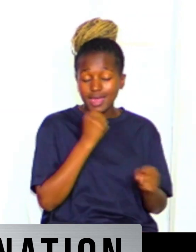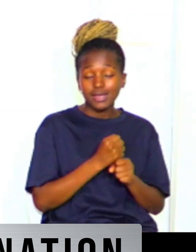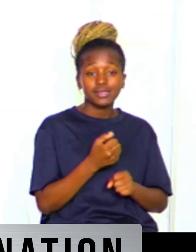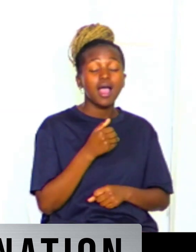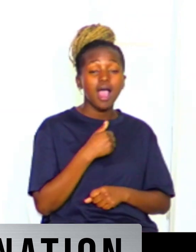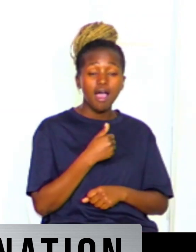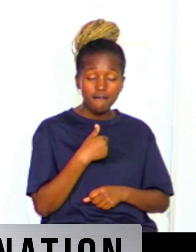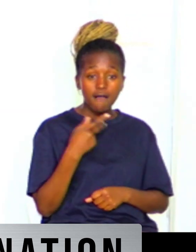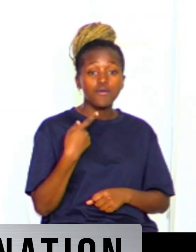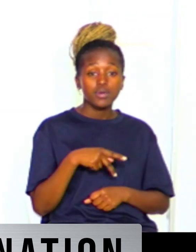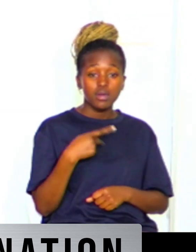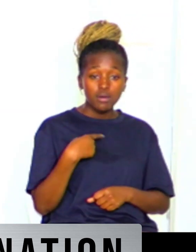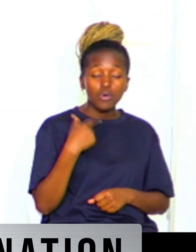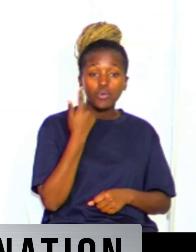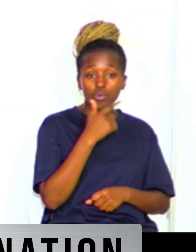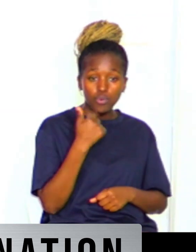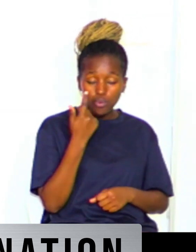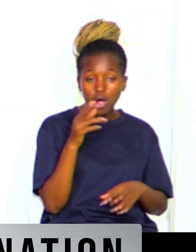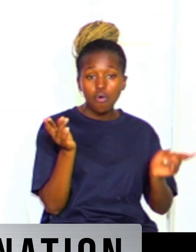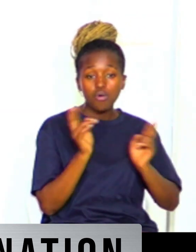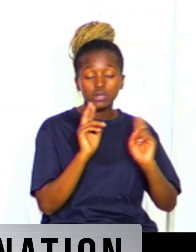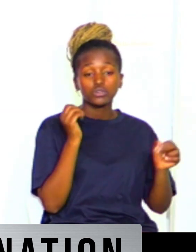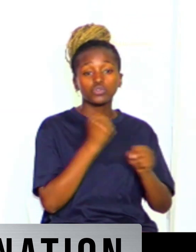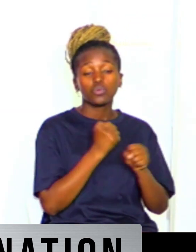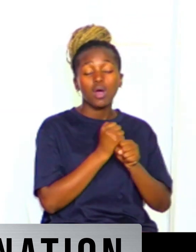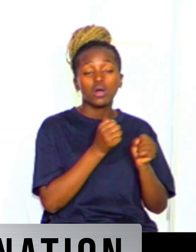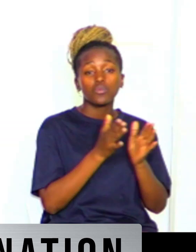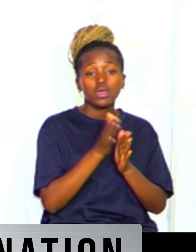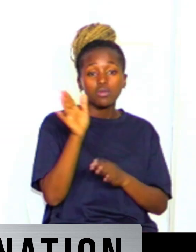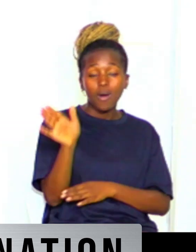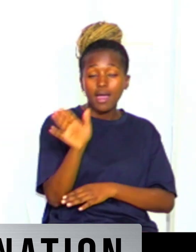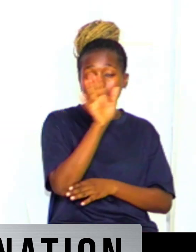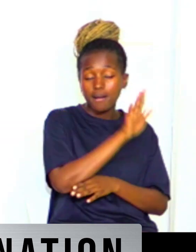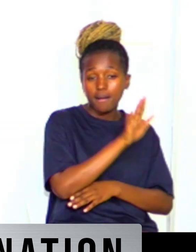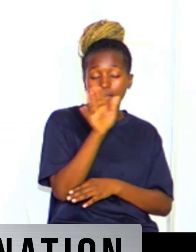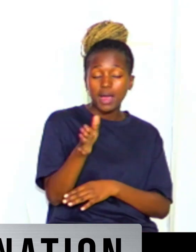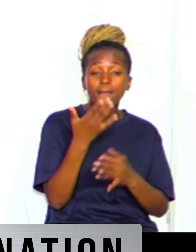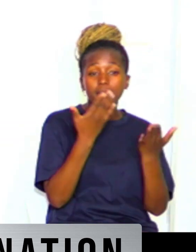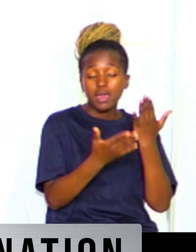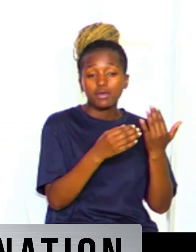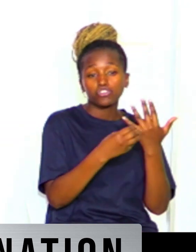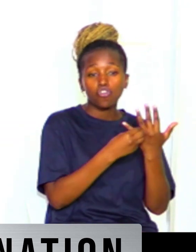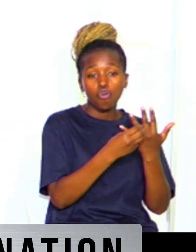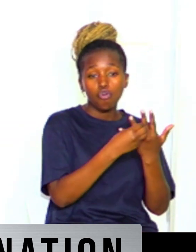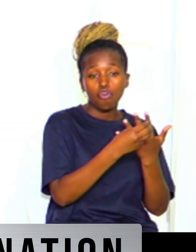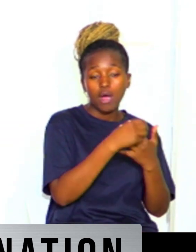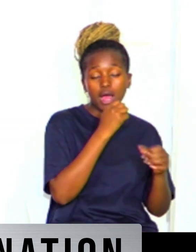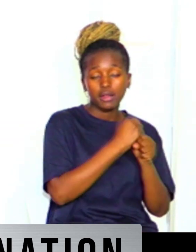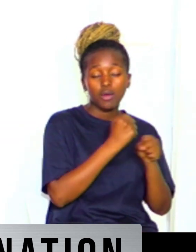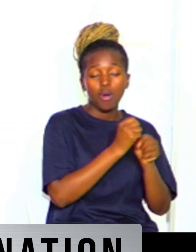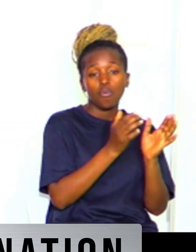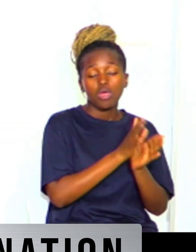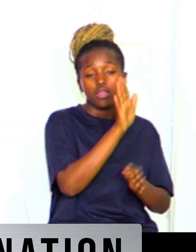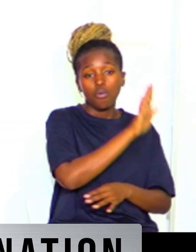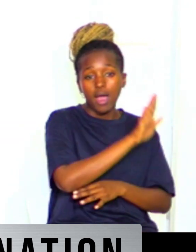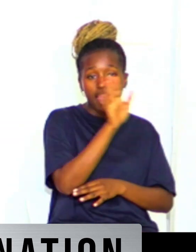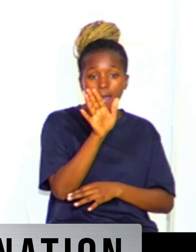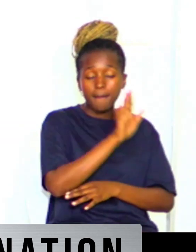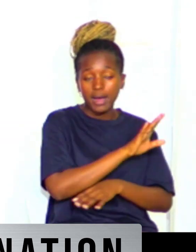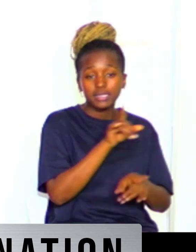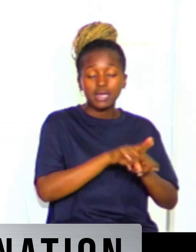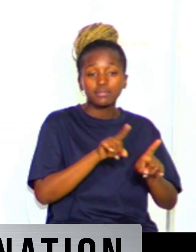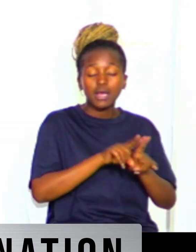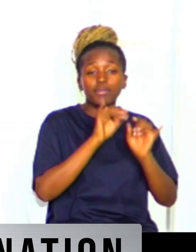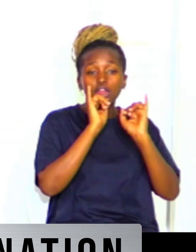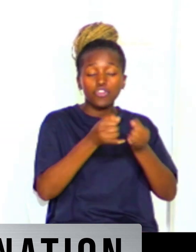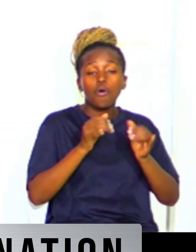Mike Sonko anaenda kufanya kazi na Wiper. Akishafanya kazi na Wiper, the new party of Rigathi